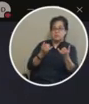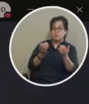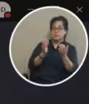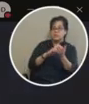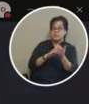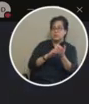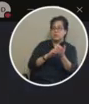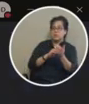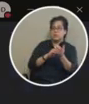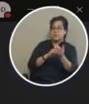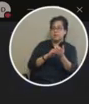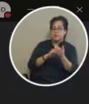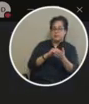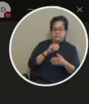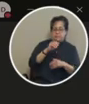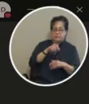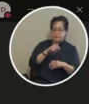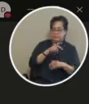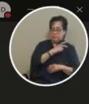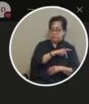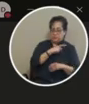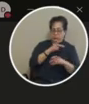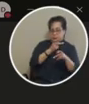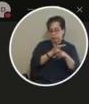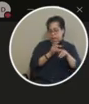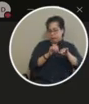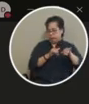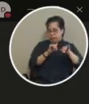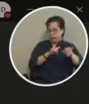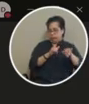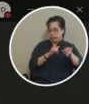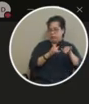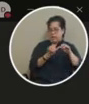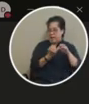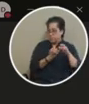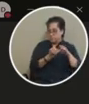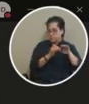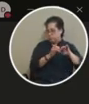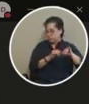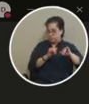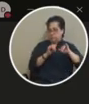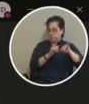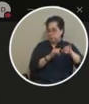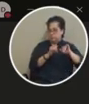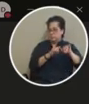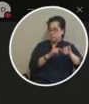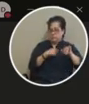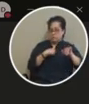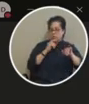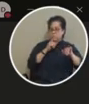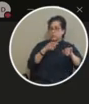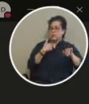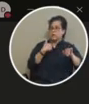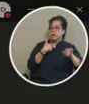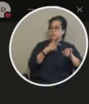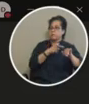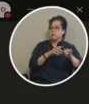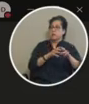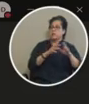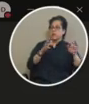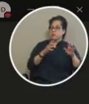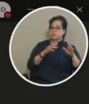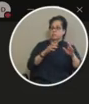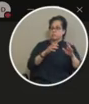have put these patients in quarantine. They're in complete isolation. I'm sure they're having a lot